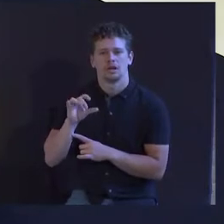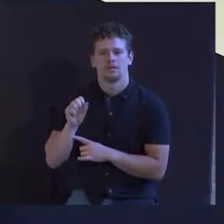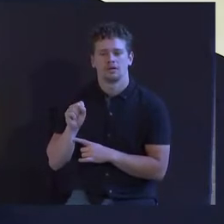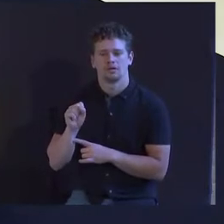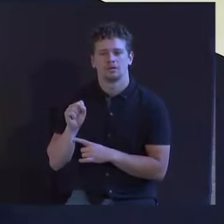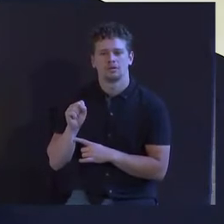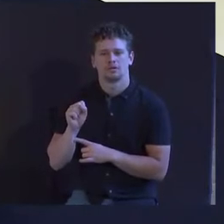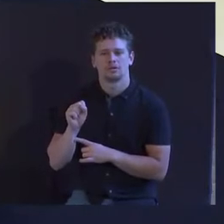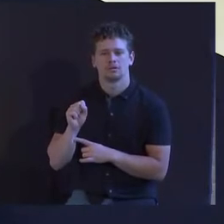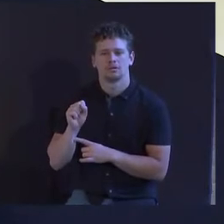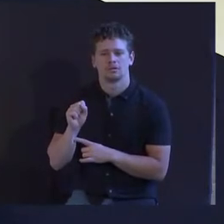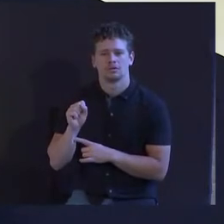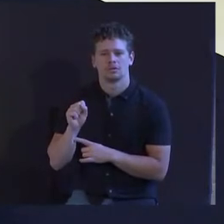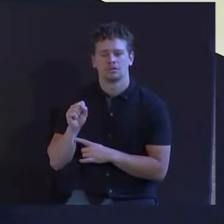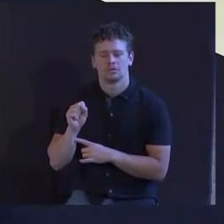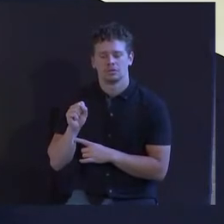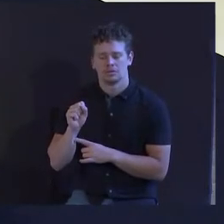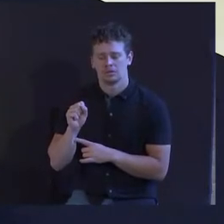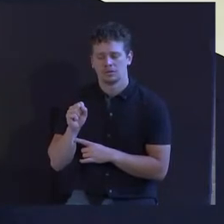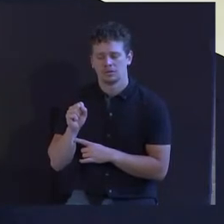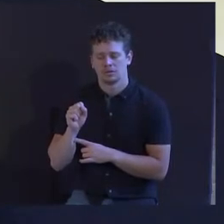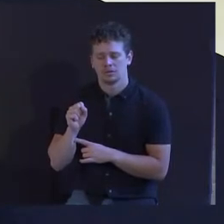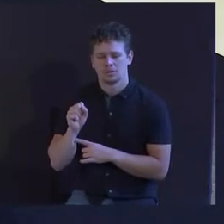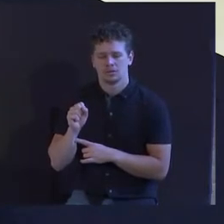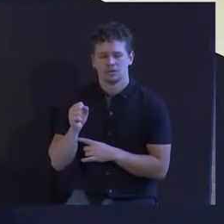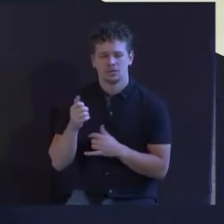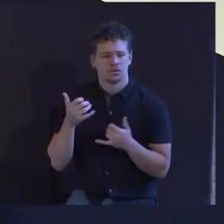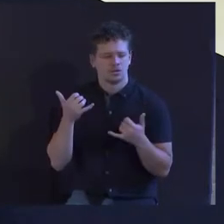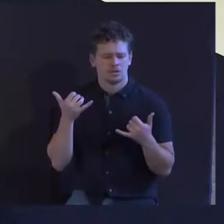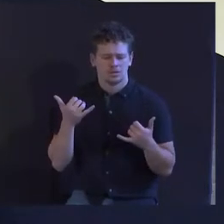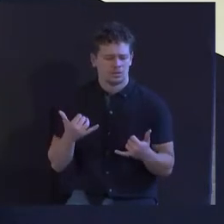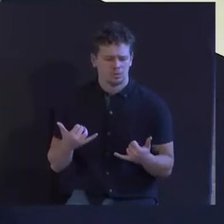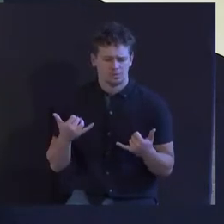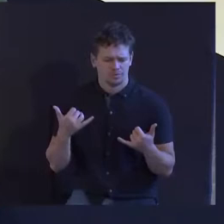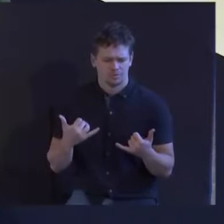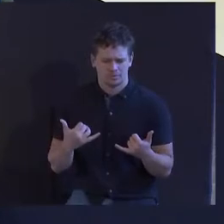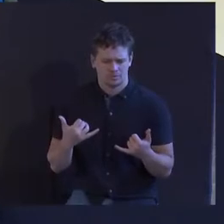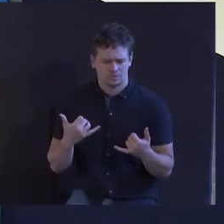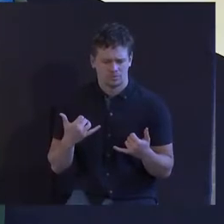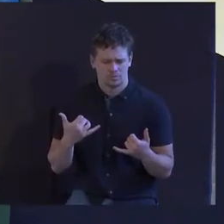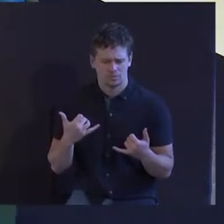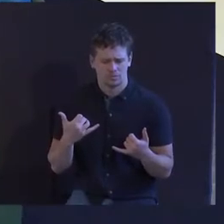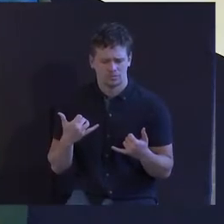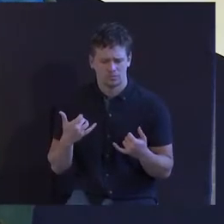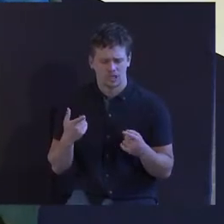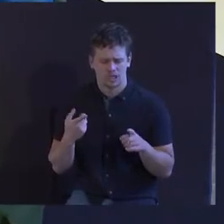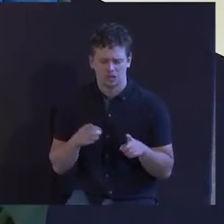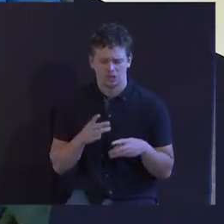At this turning point, as at others, we pause from our struggle to